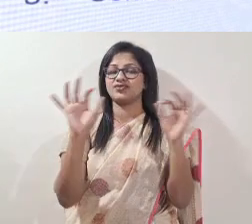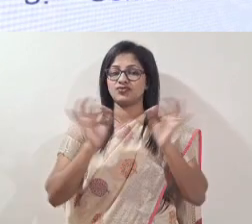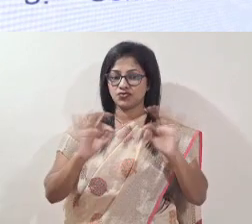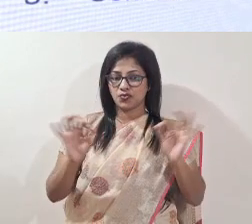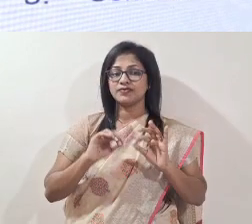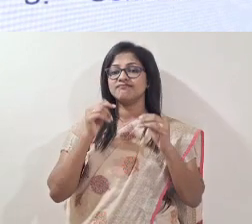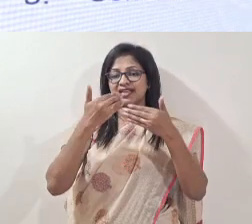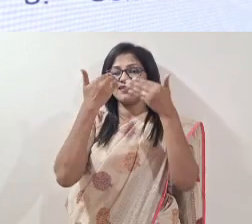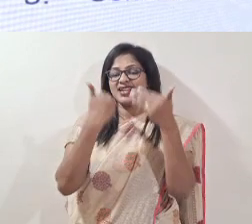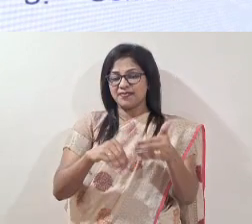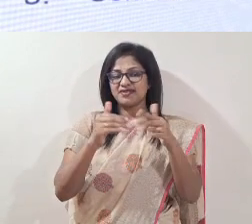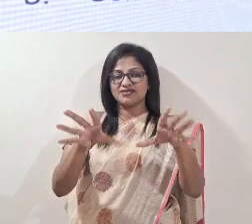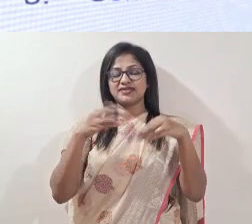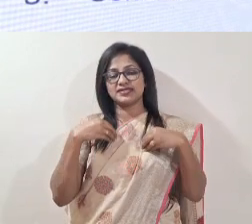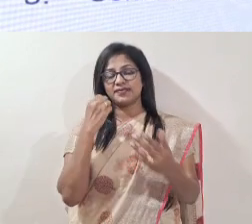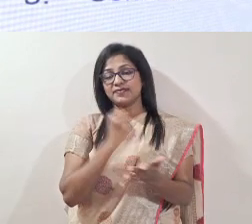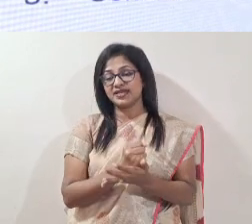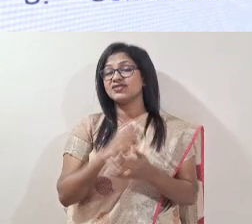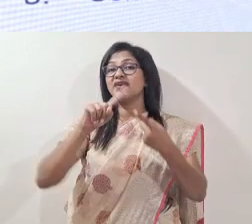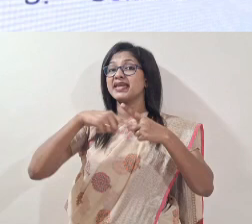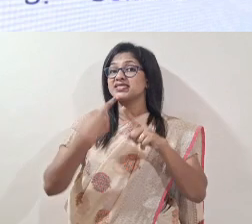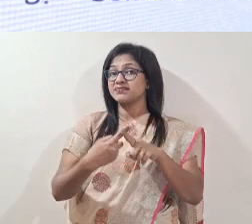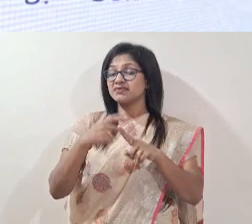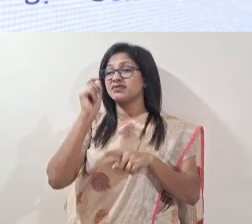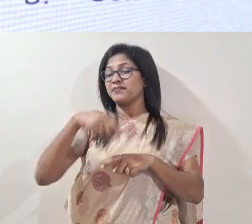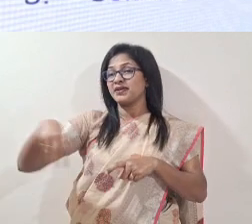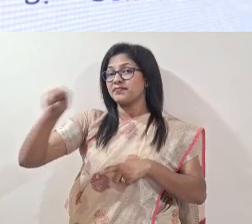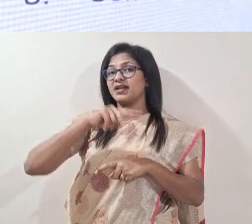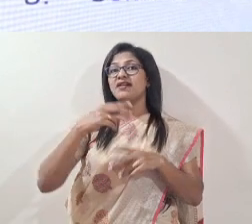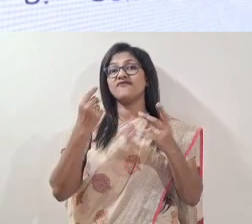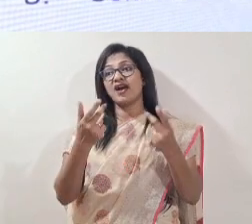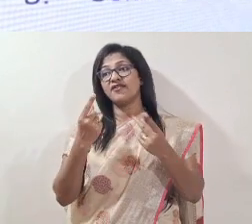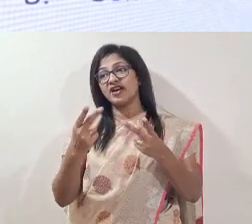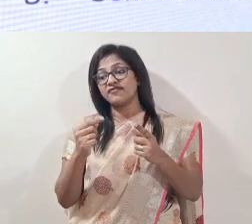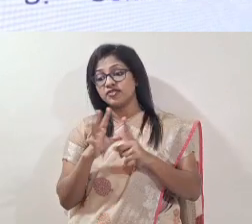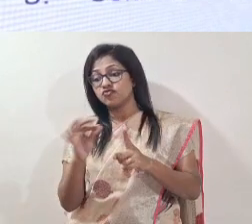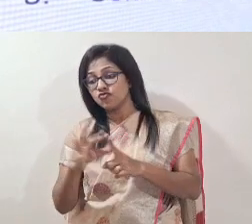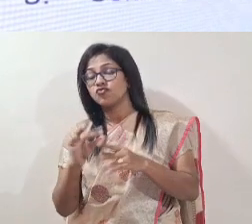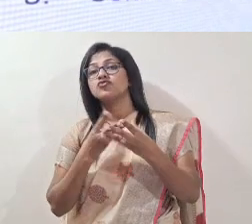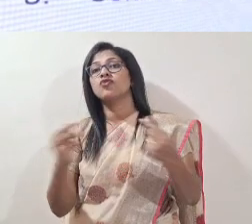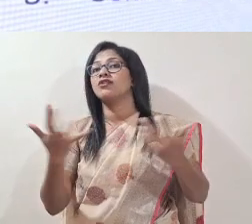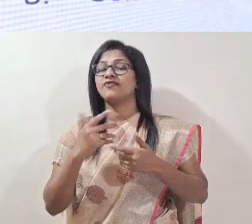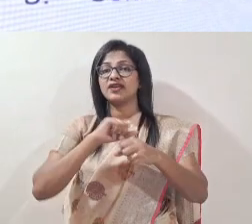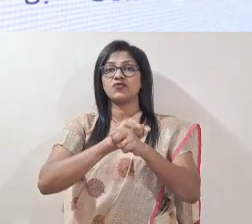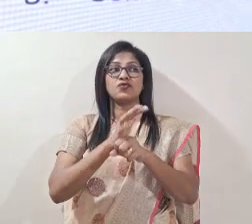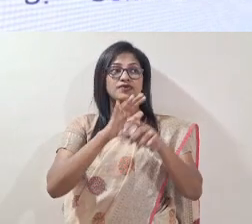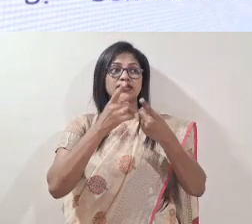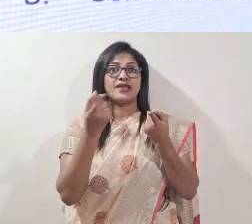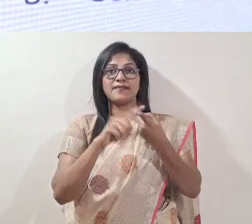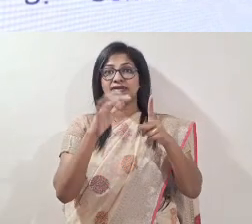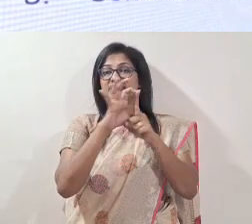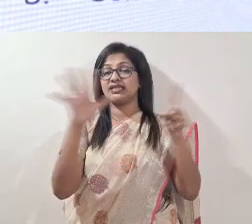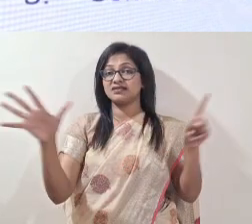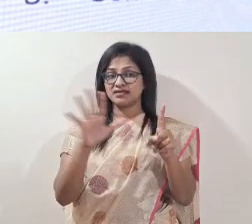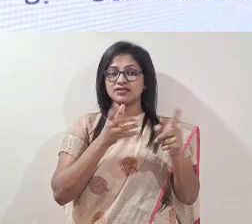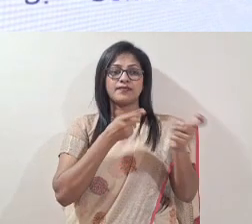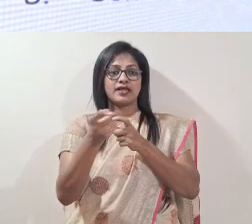that limitation I have to accept. That experts only focused on immediately what we can do to address COVID-19